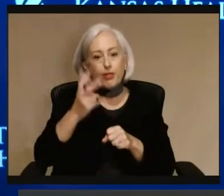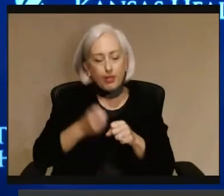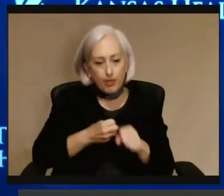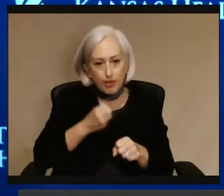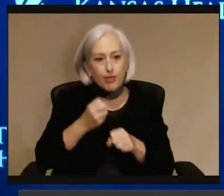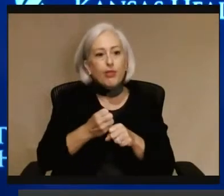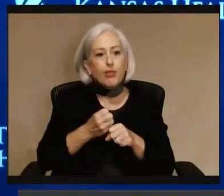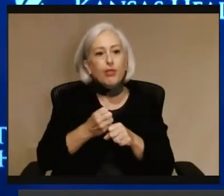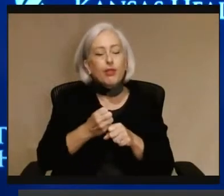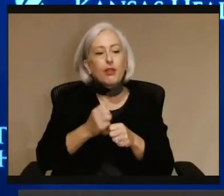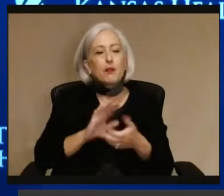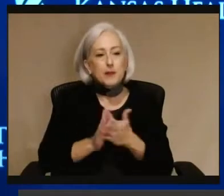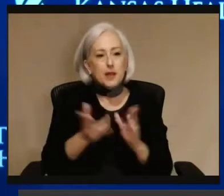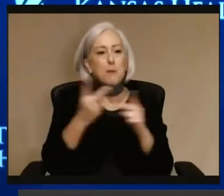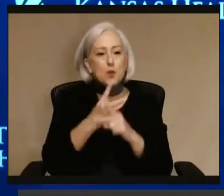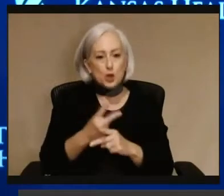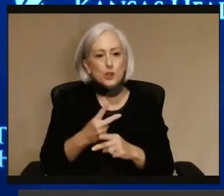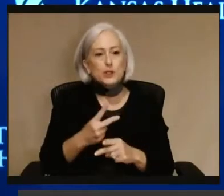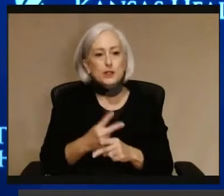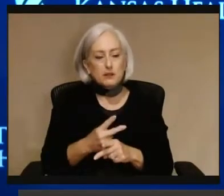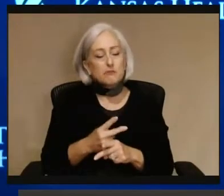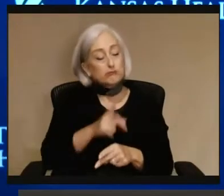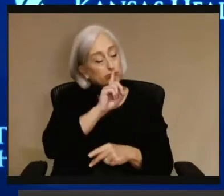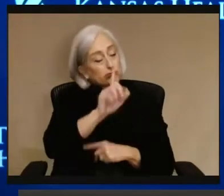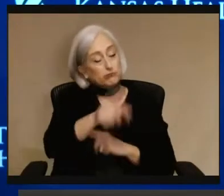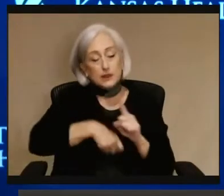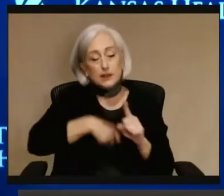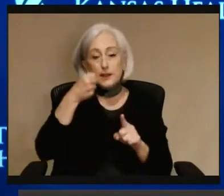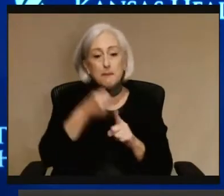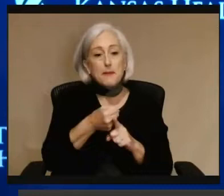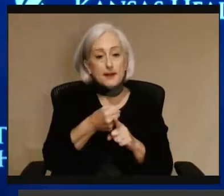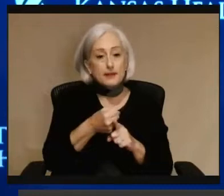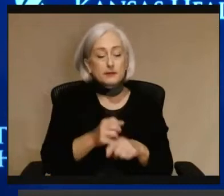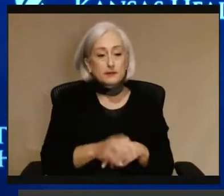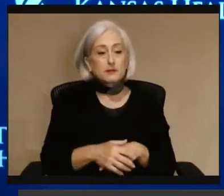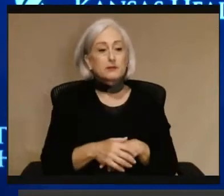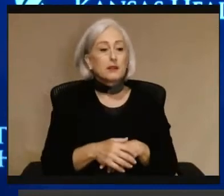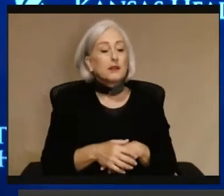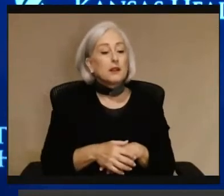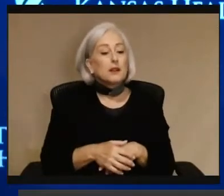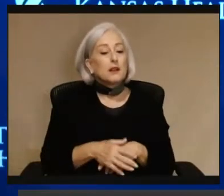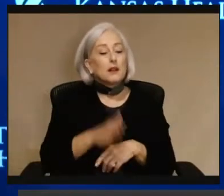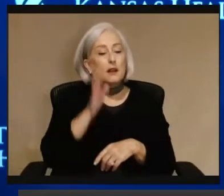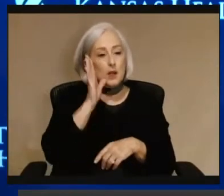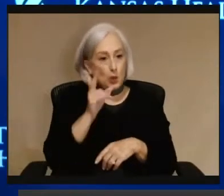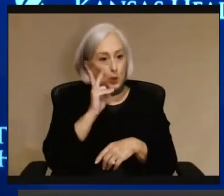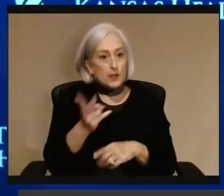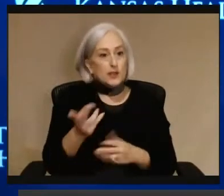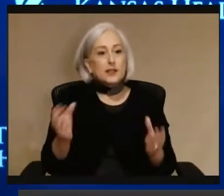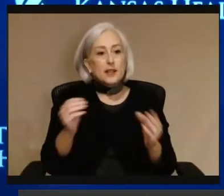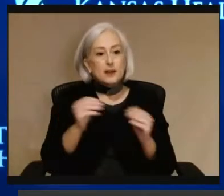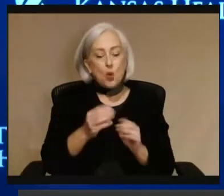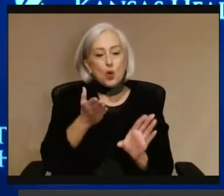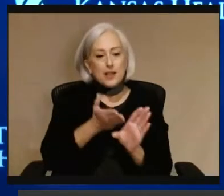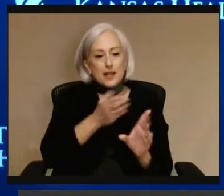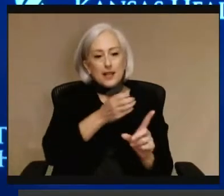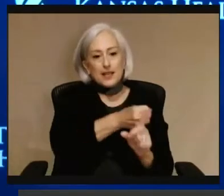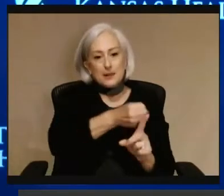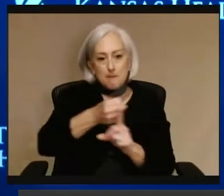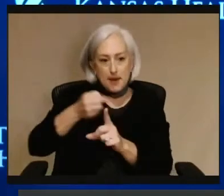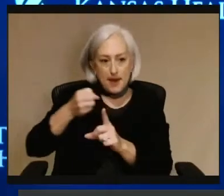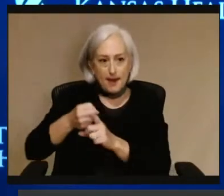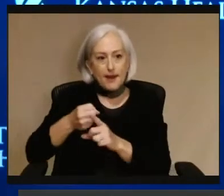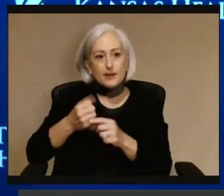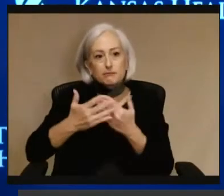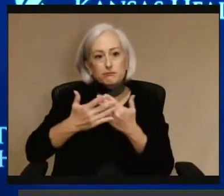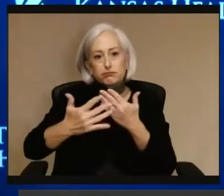impact. And I think that like I said earlier, we're going to start to see more of the psychological impacts and effects of that coming out now